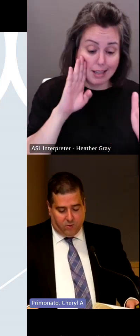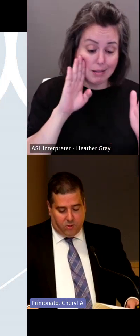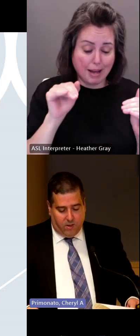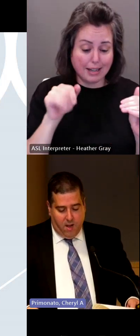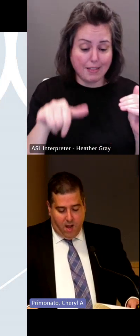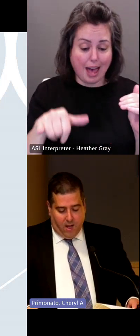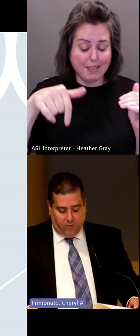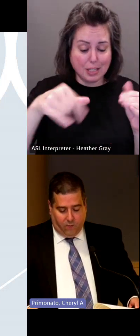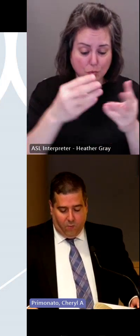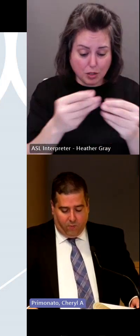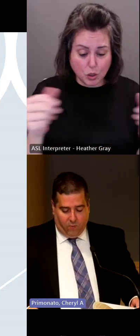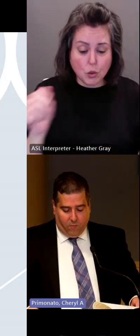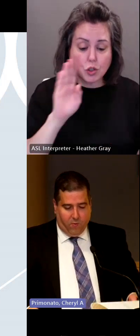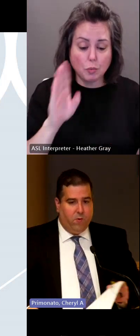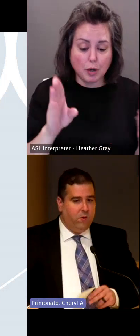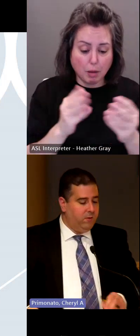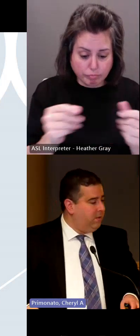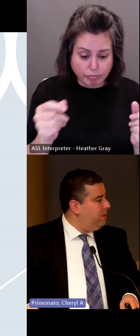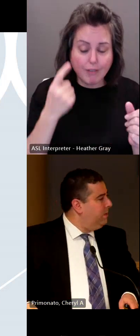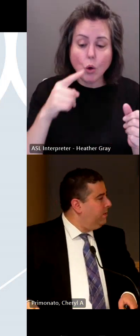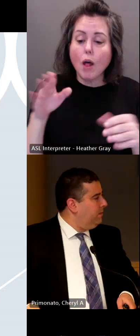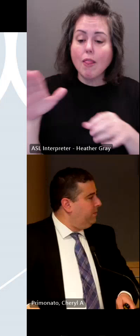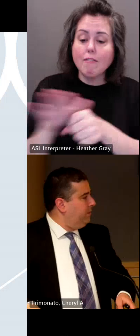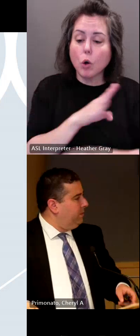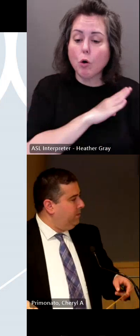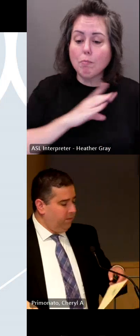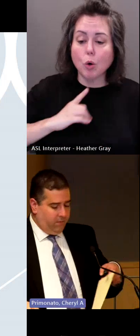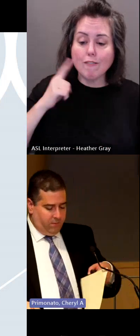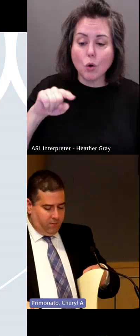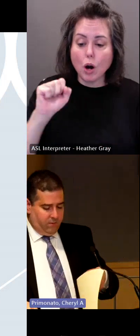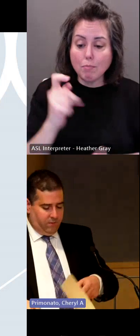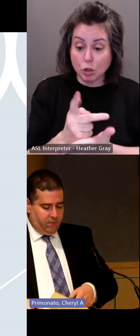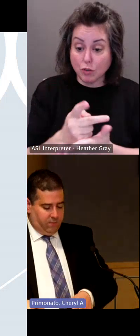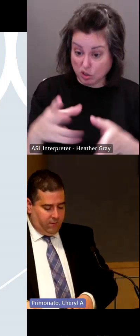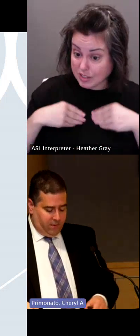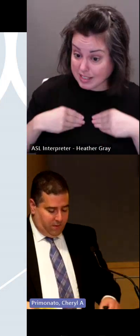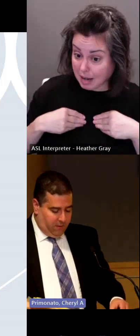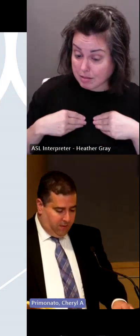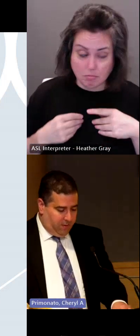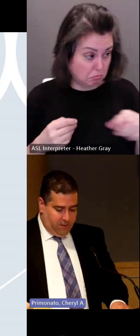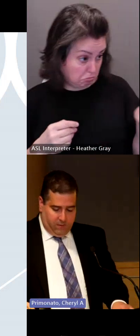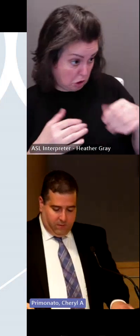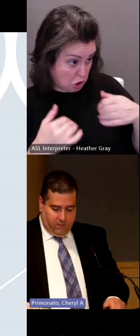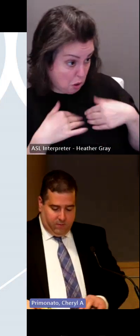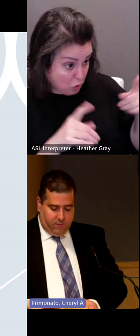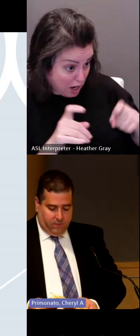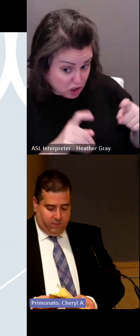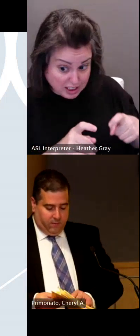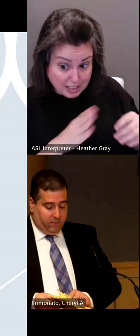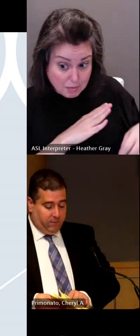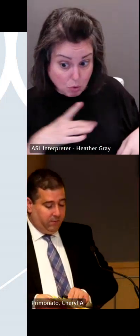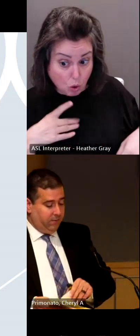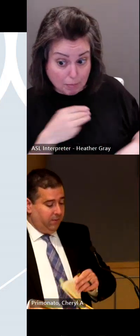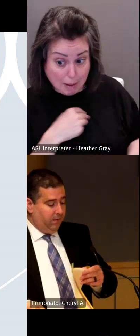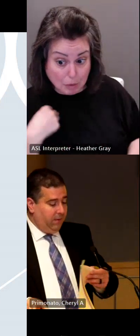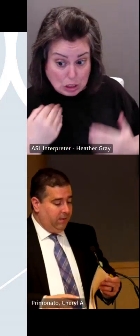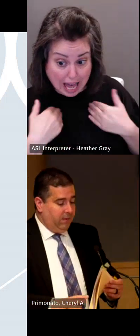this resolution to the full board for approval. Does any board member have questions for Mr. Setra?